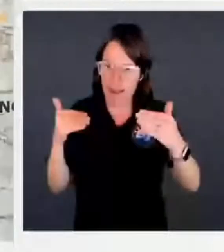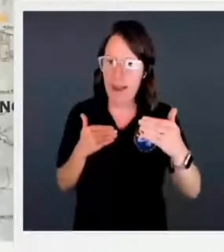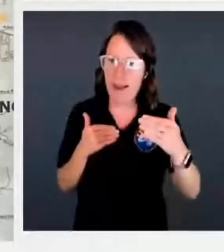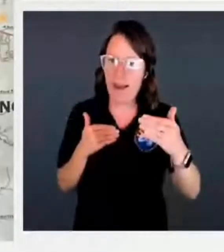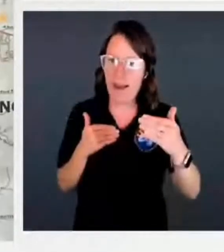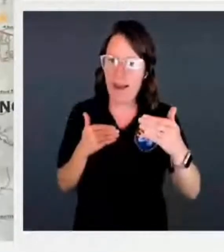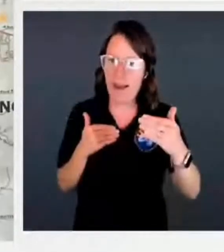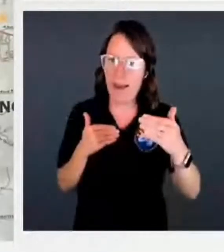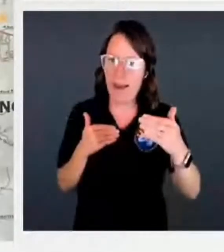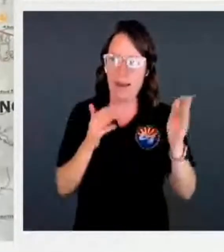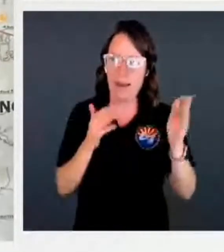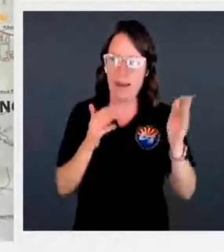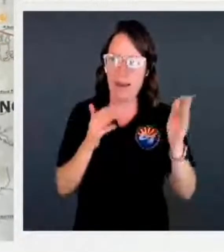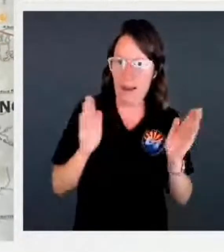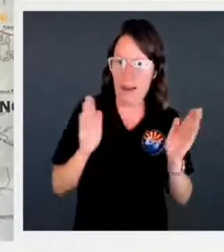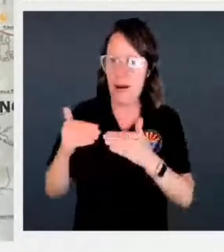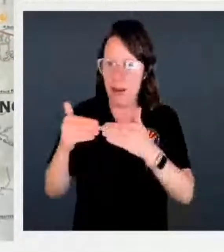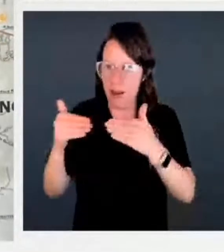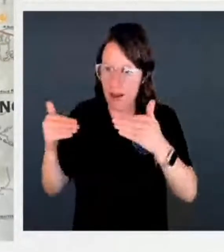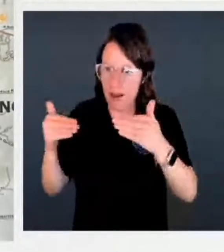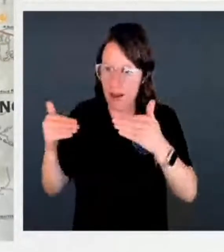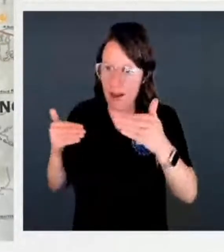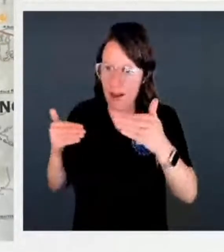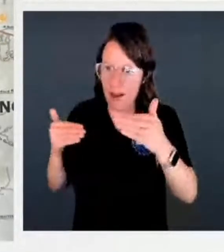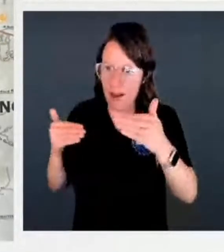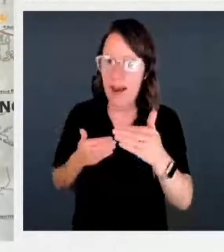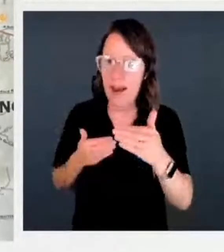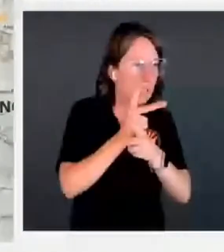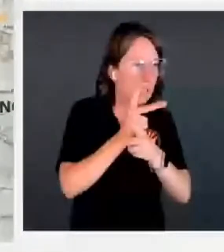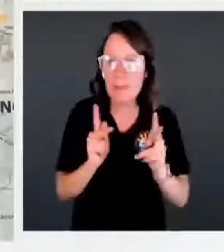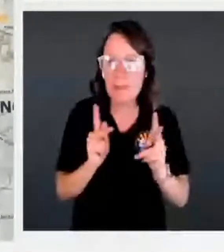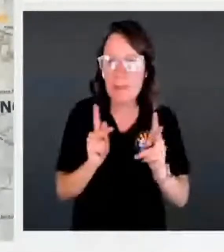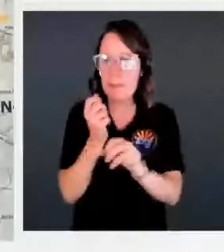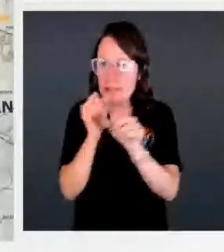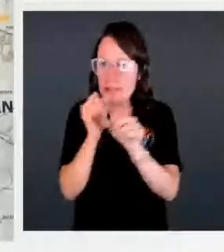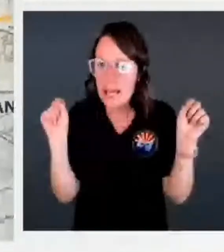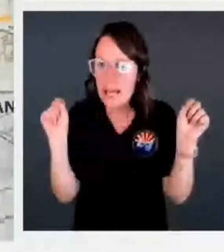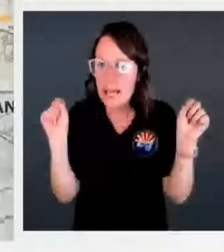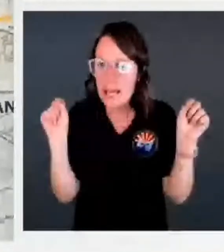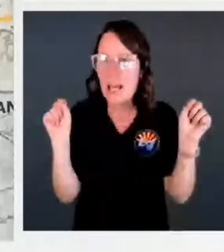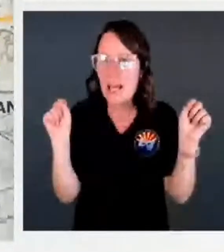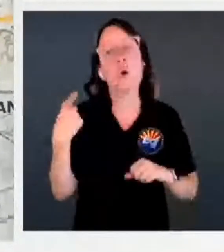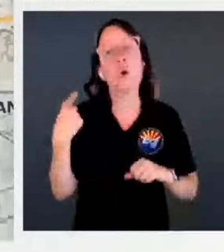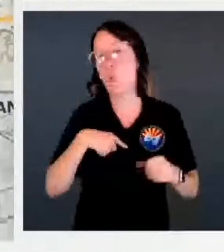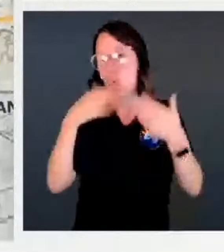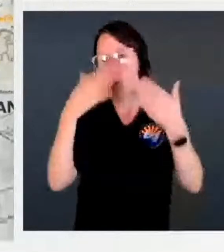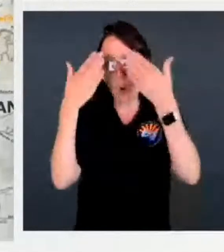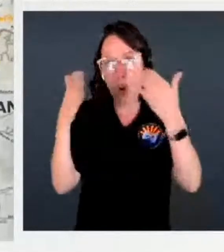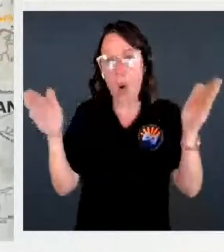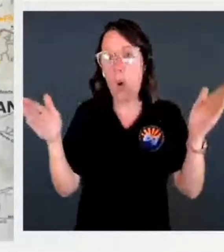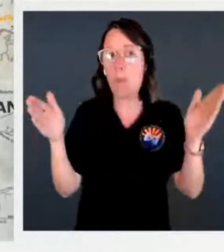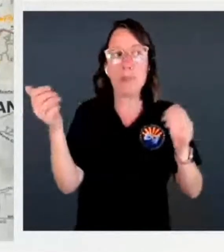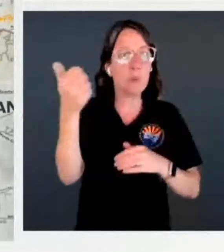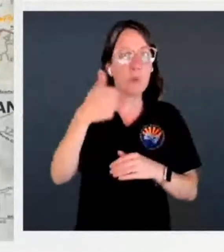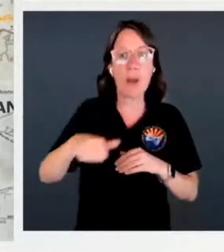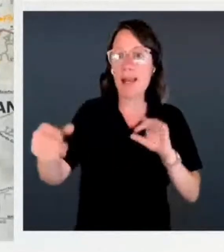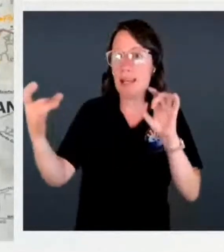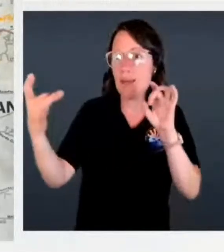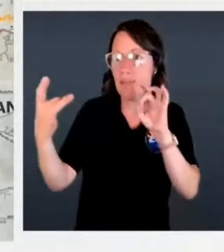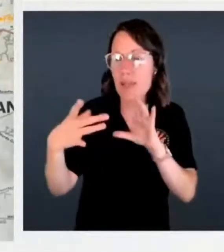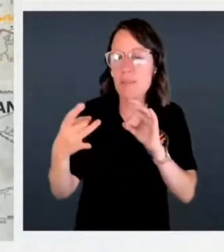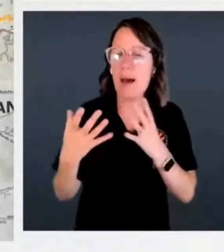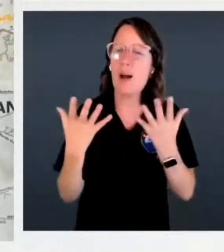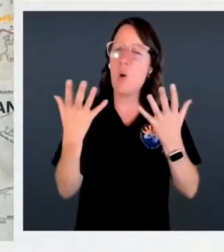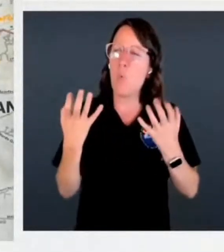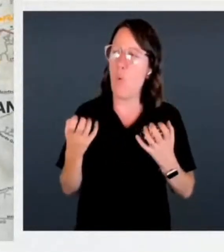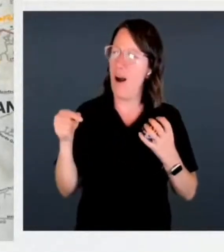to you out there. So please, ideas on how we can fix that, what we can do to make a more community resilient Scott